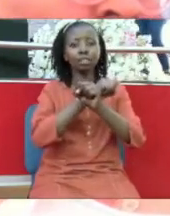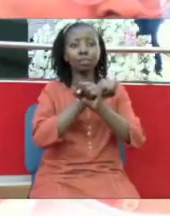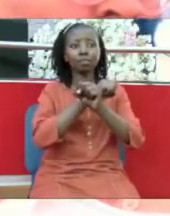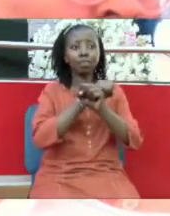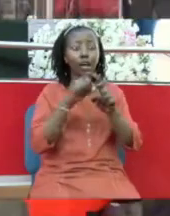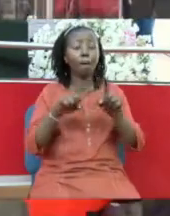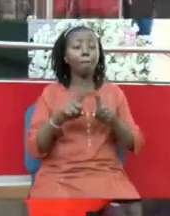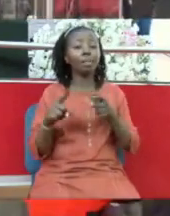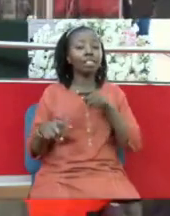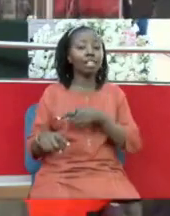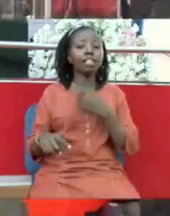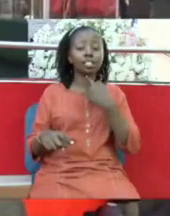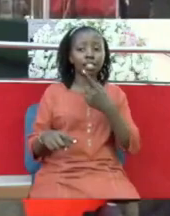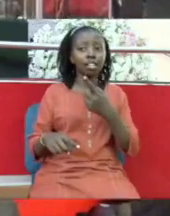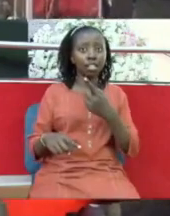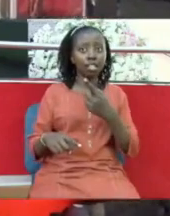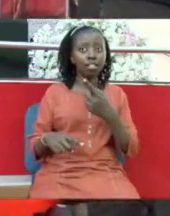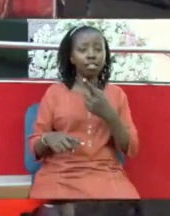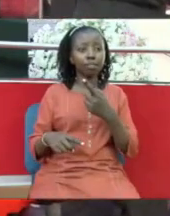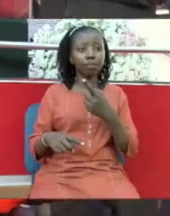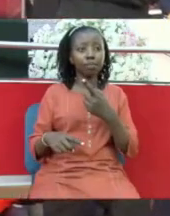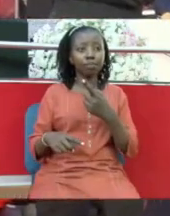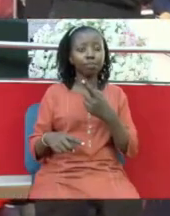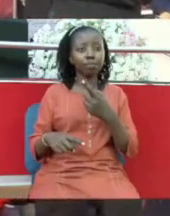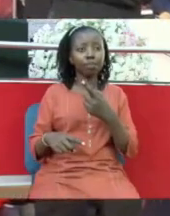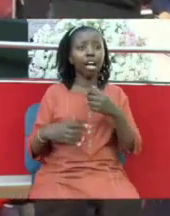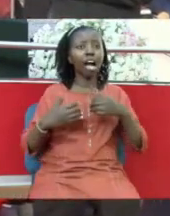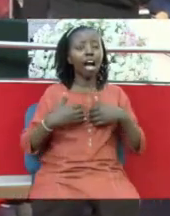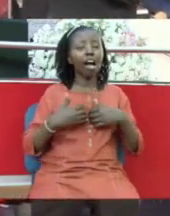But here he tells us you have an offensive weapon.